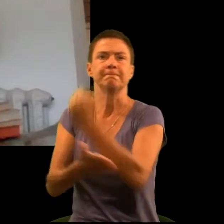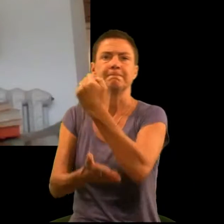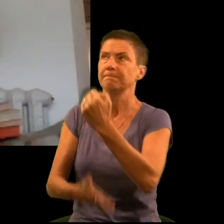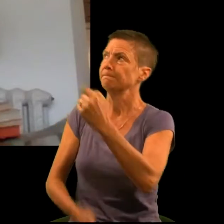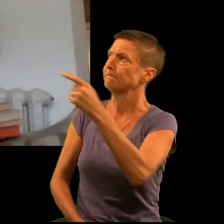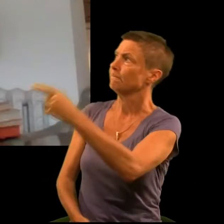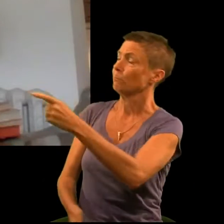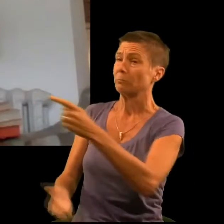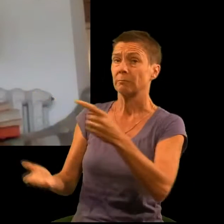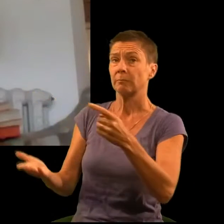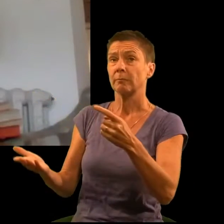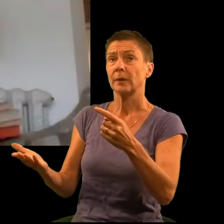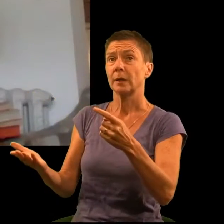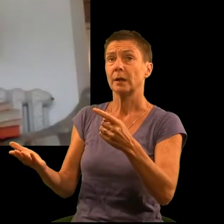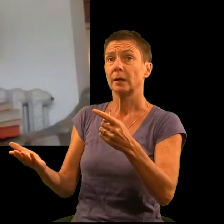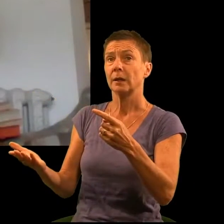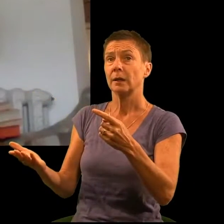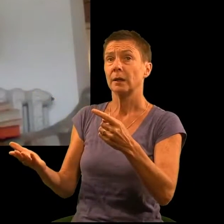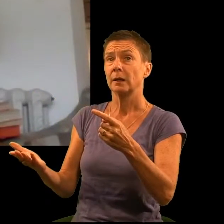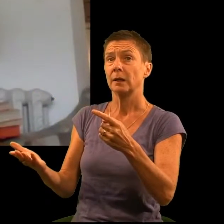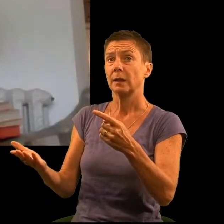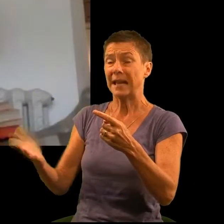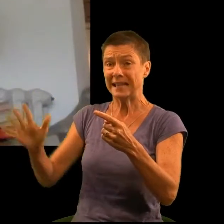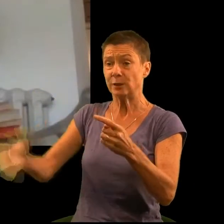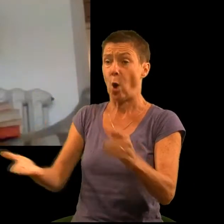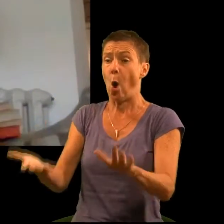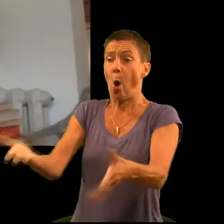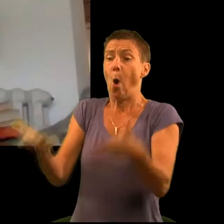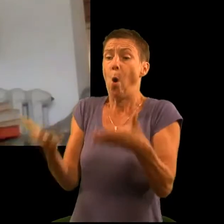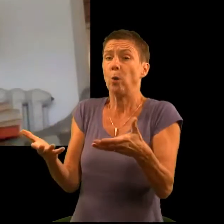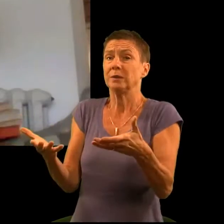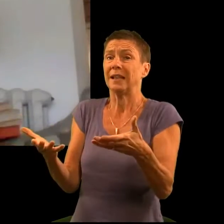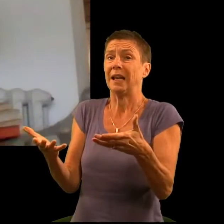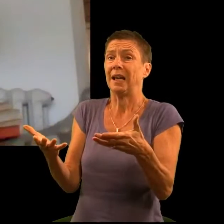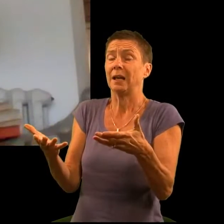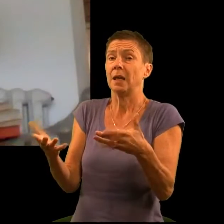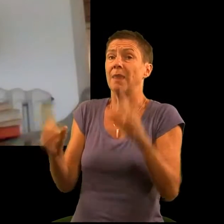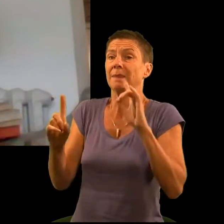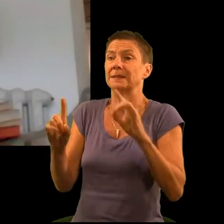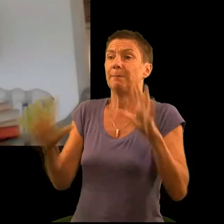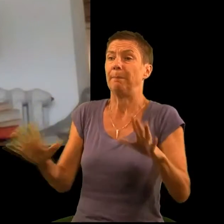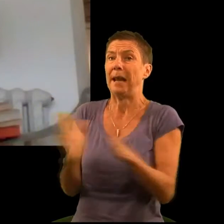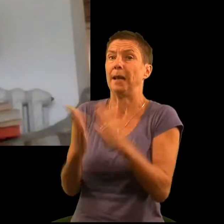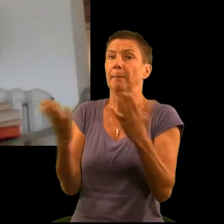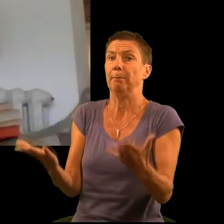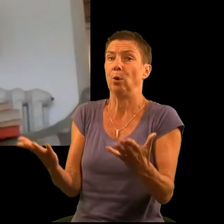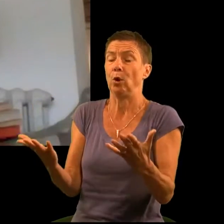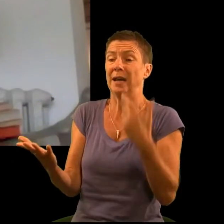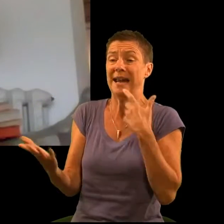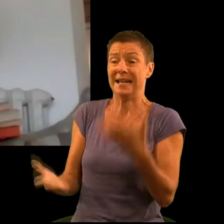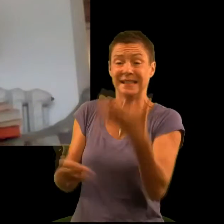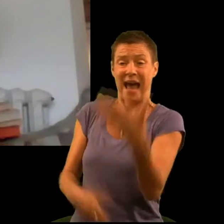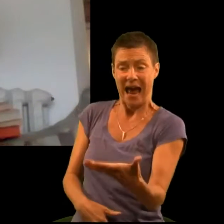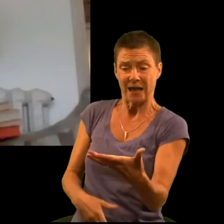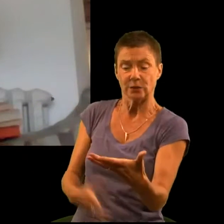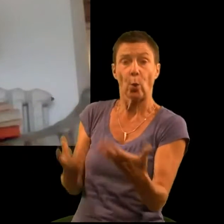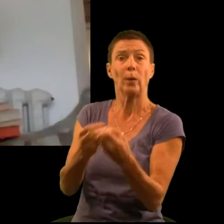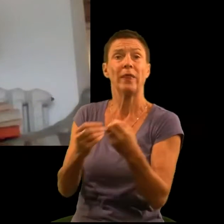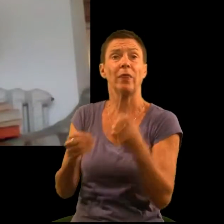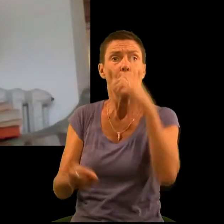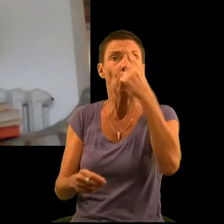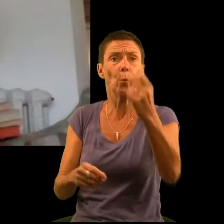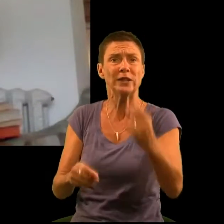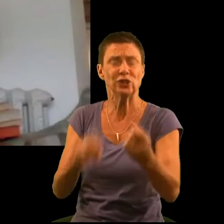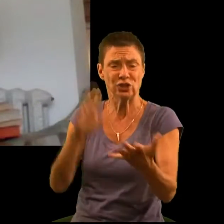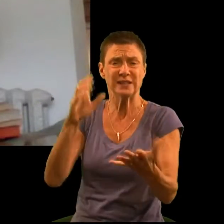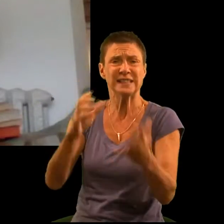unfortunately, he's been map reading holding the spelling book in the hand with the witch stain on it. And so he said, oh dear,